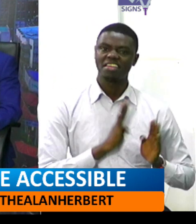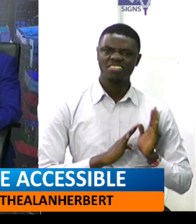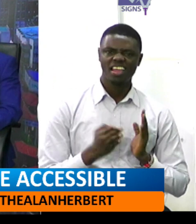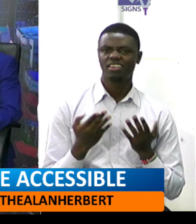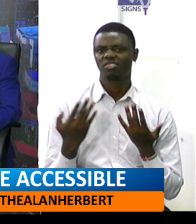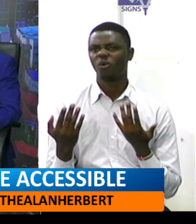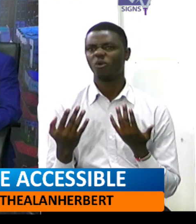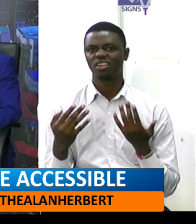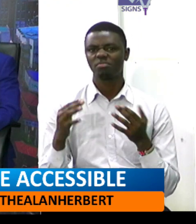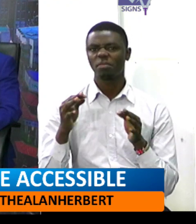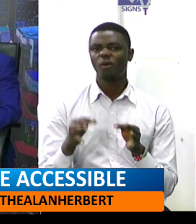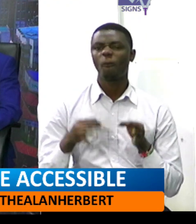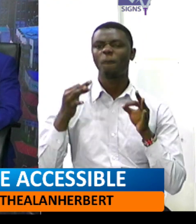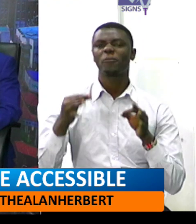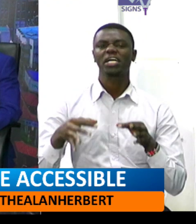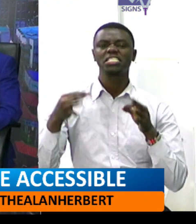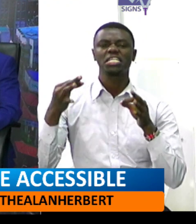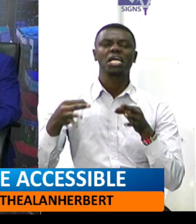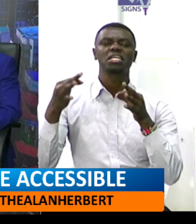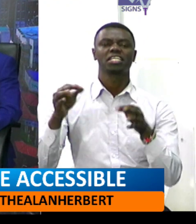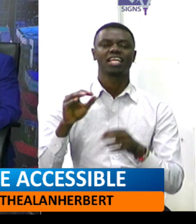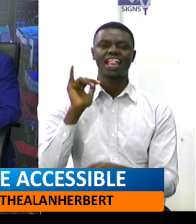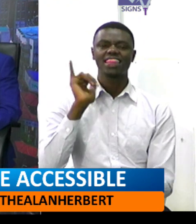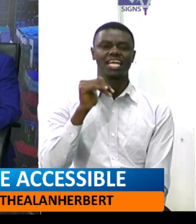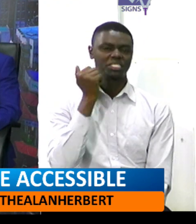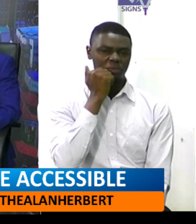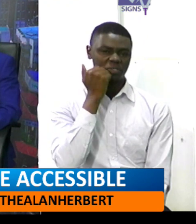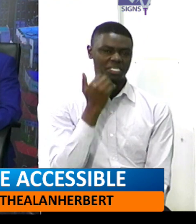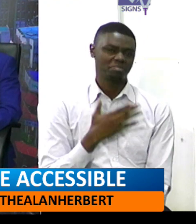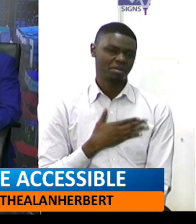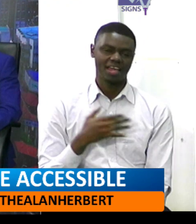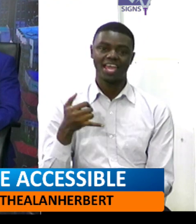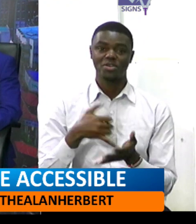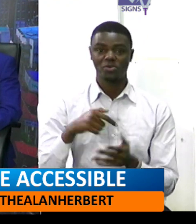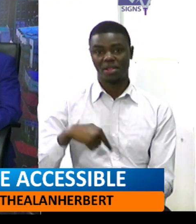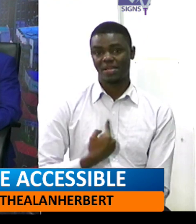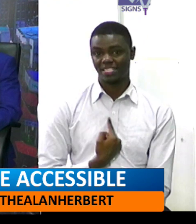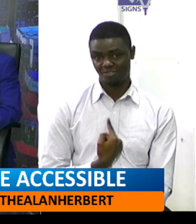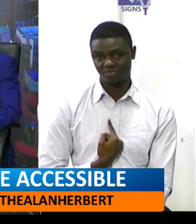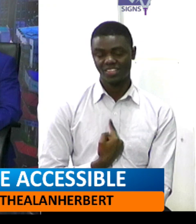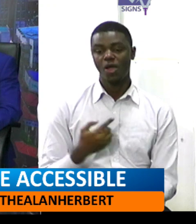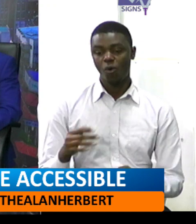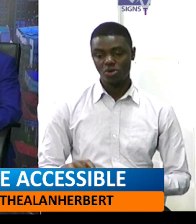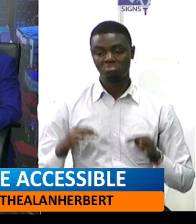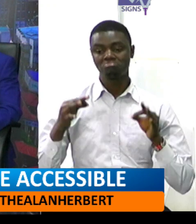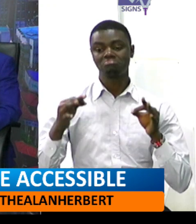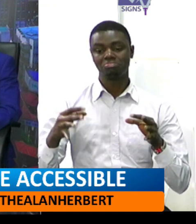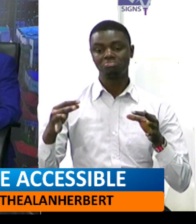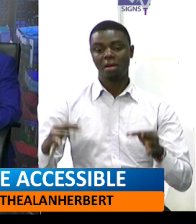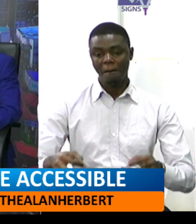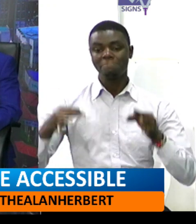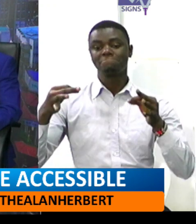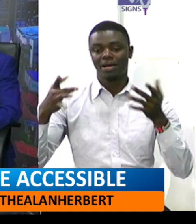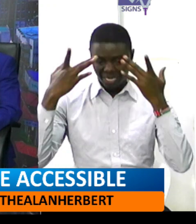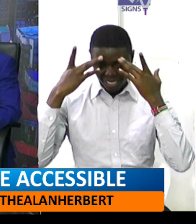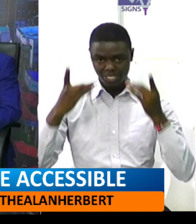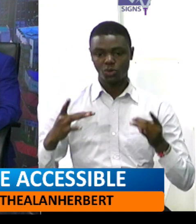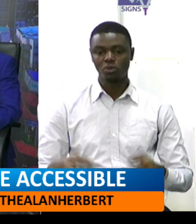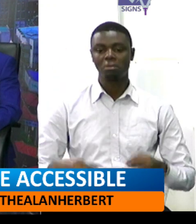called procrastination, which is our disease, including myself. So we will postpone a decision